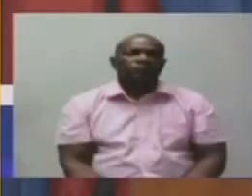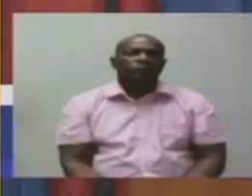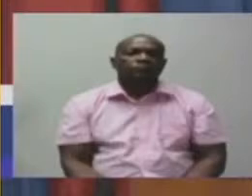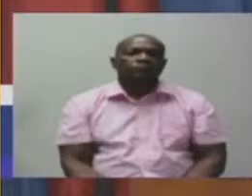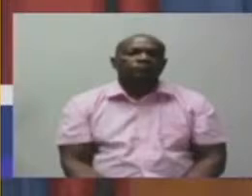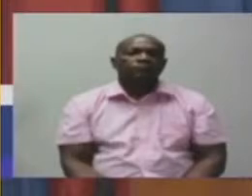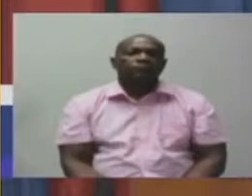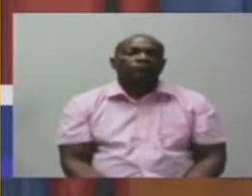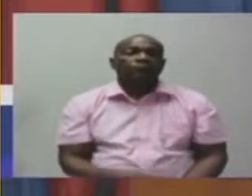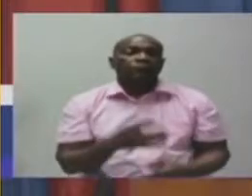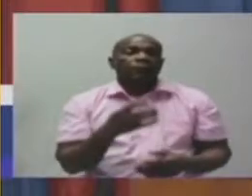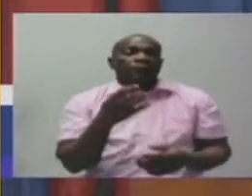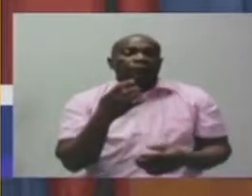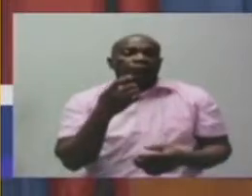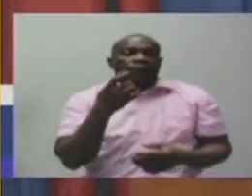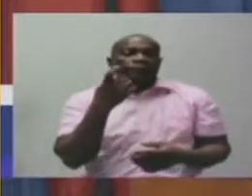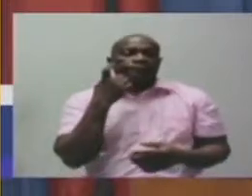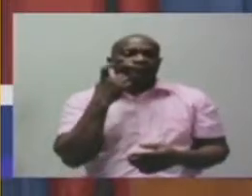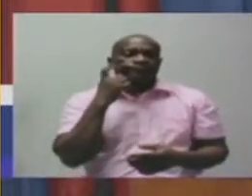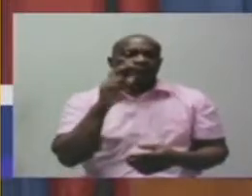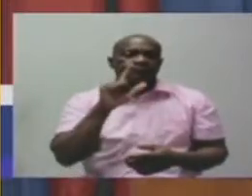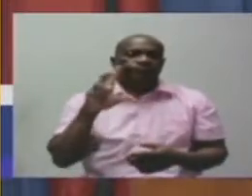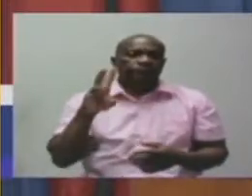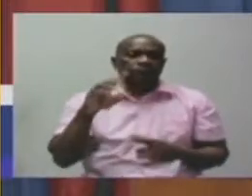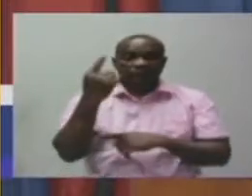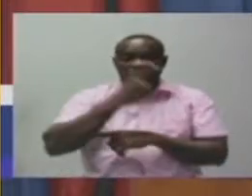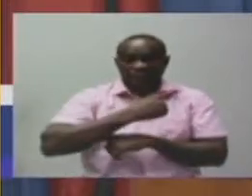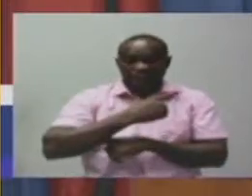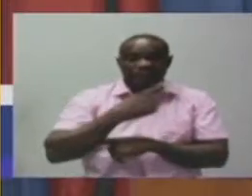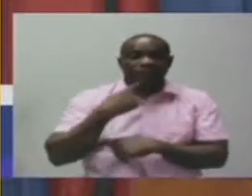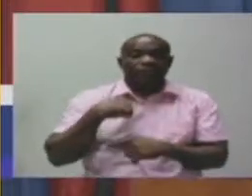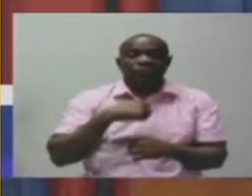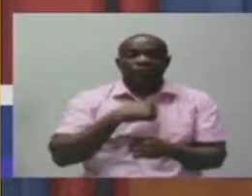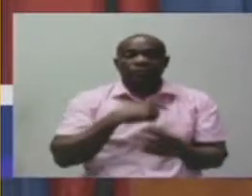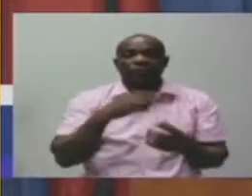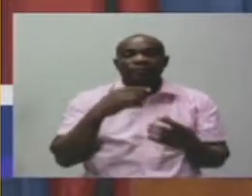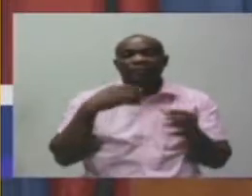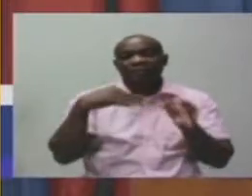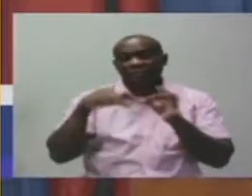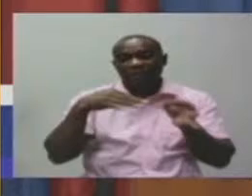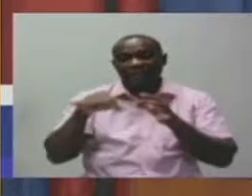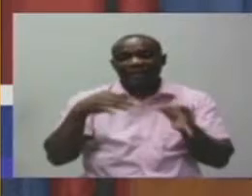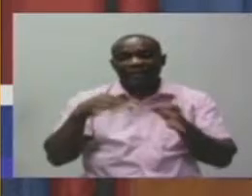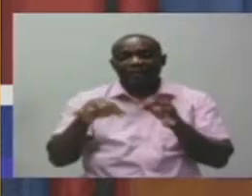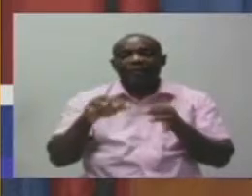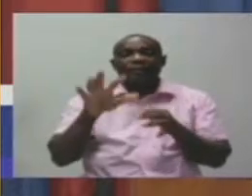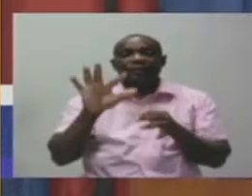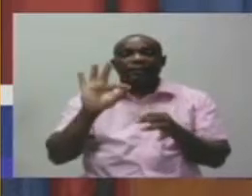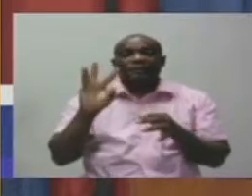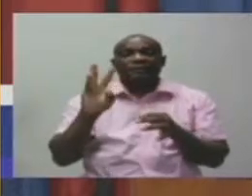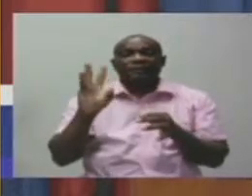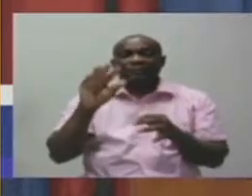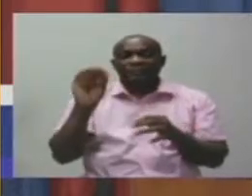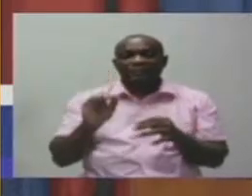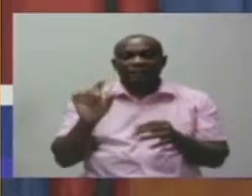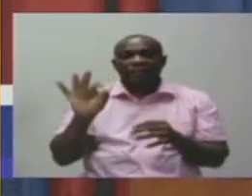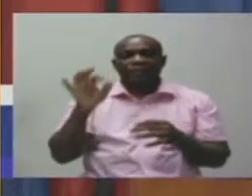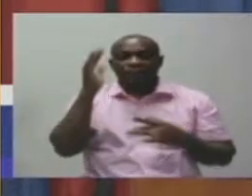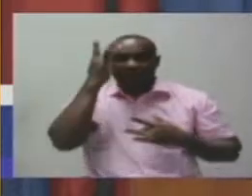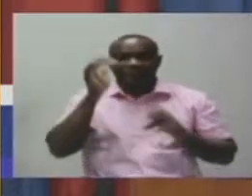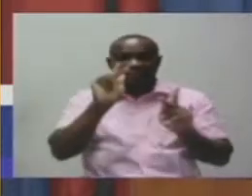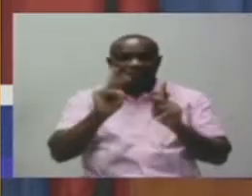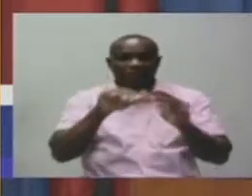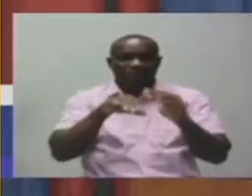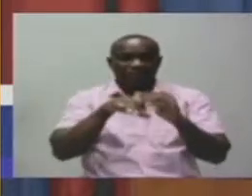with the population that 90% and upwards of all the patients in our ICUs are not